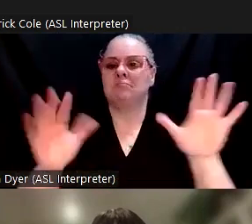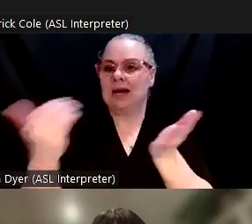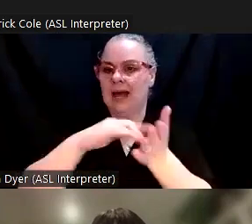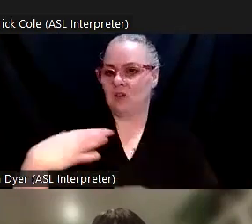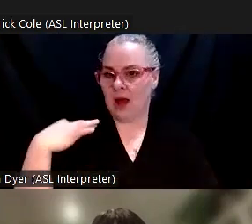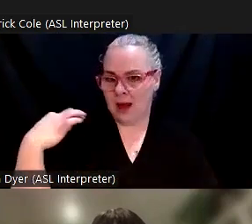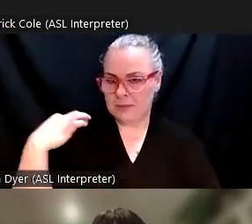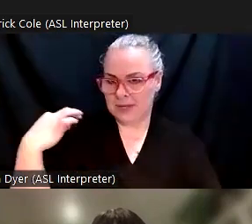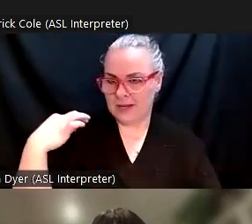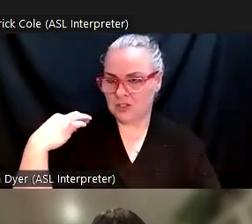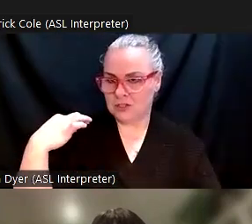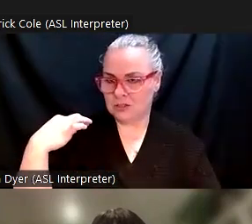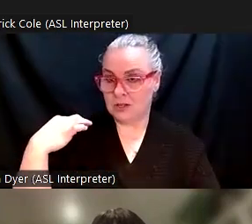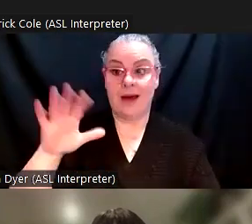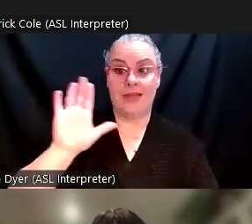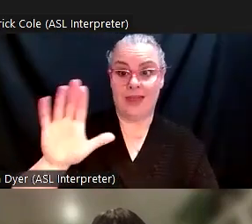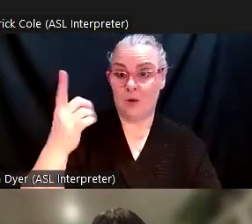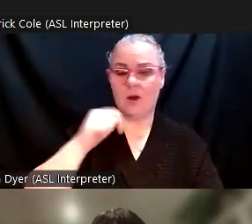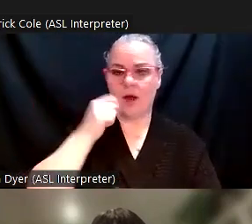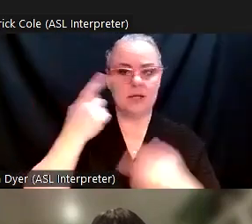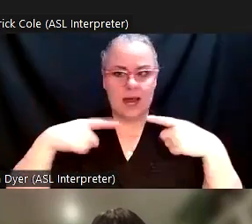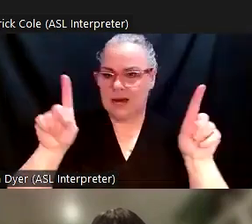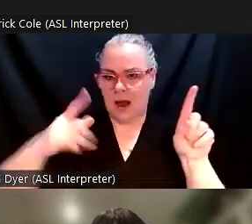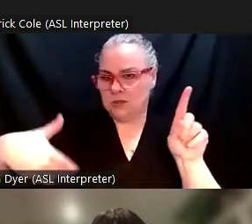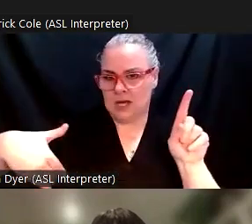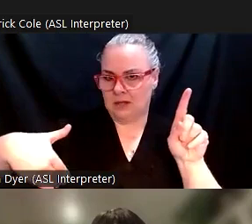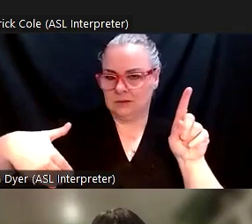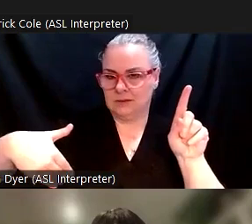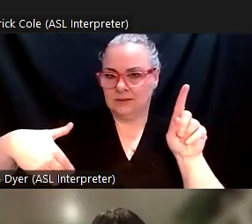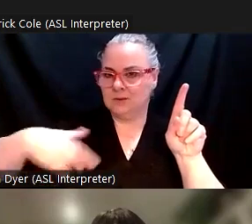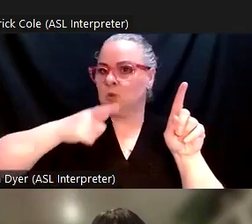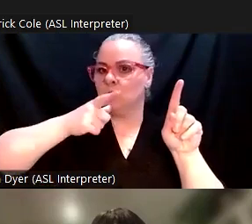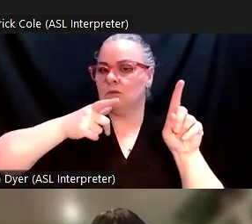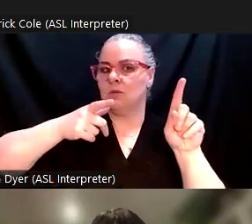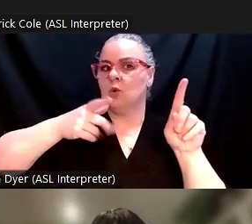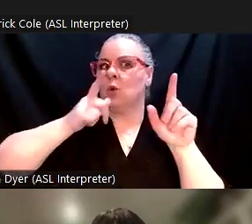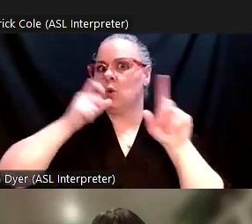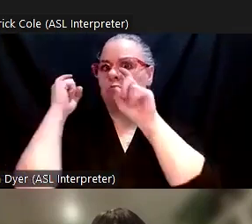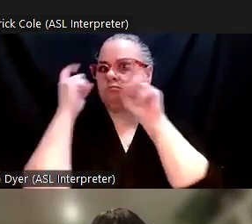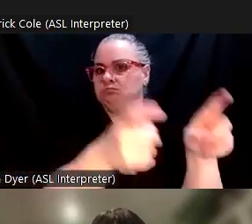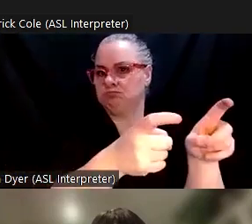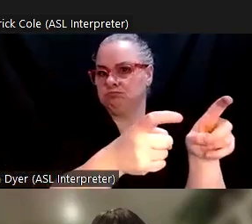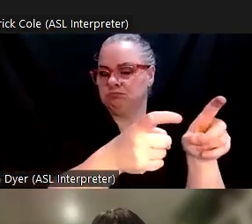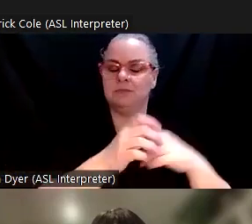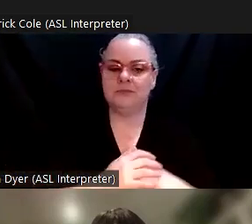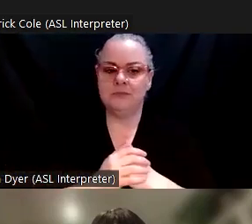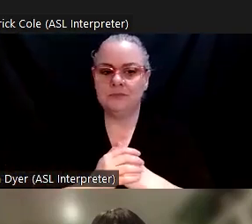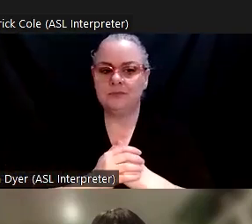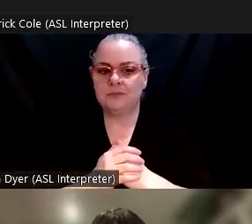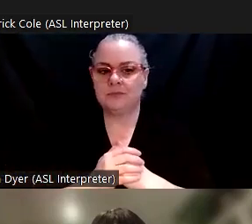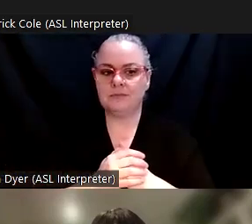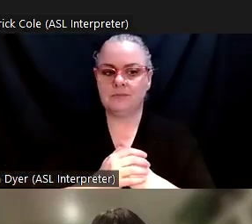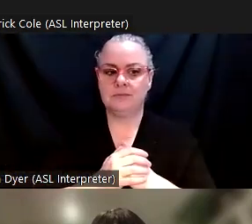And that hasn't been announced who is going to get that grant. That one is